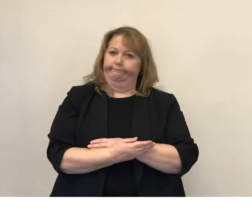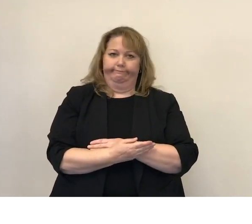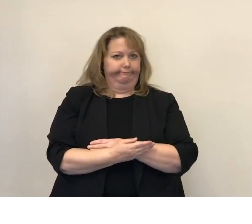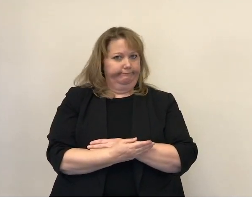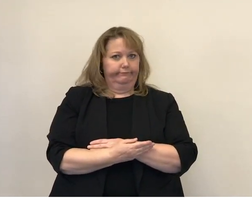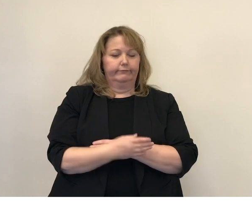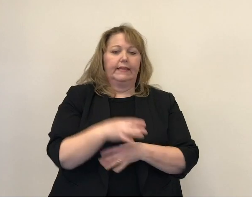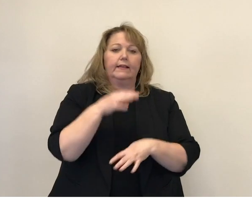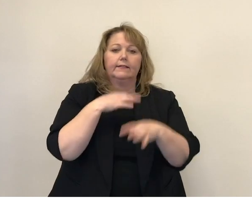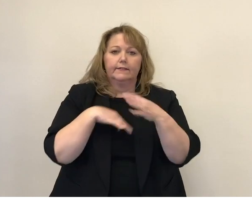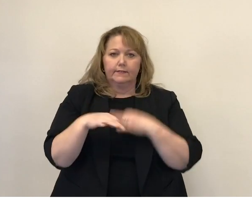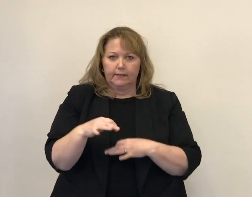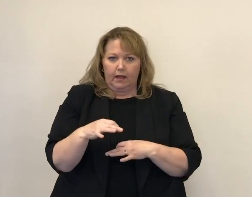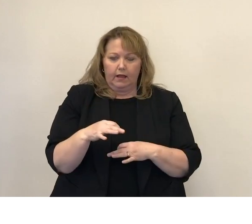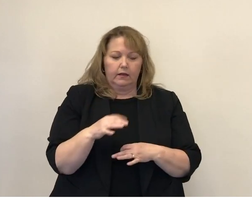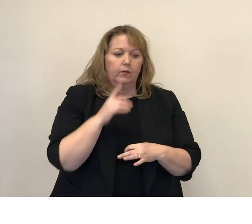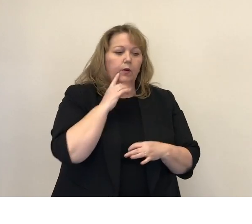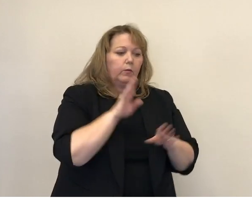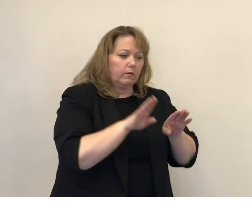would slowly be